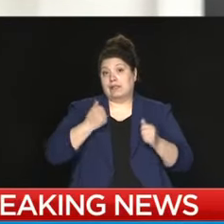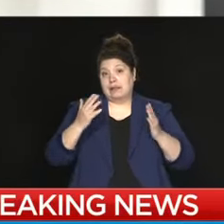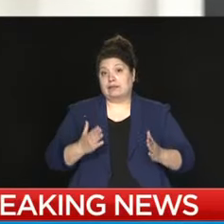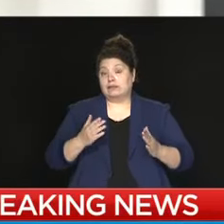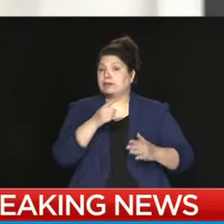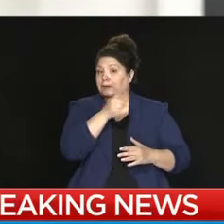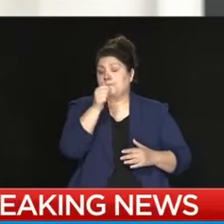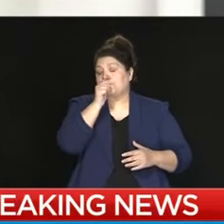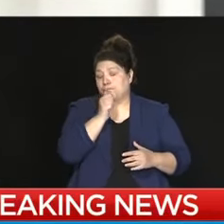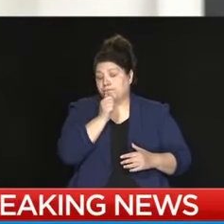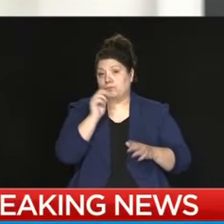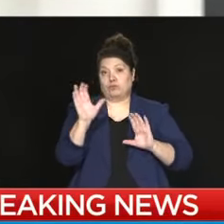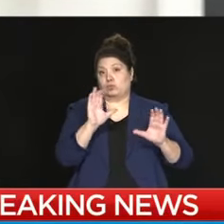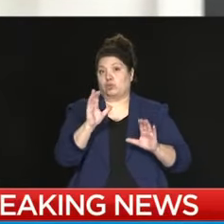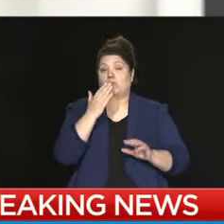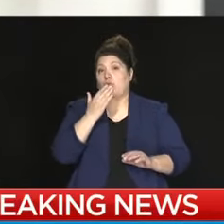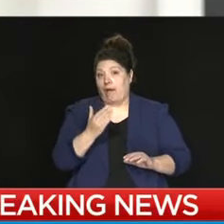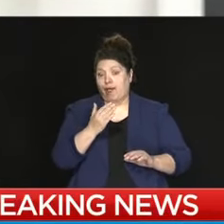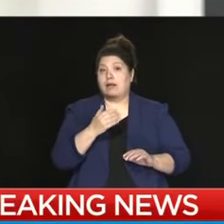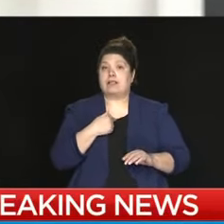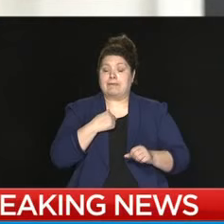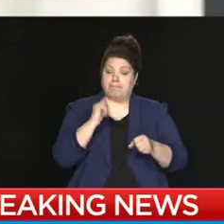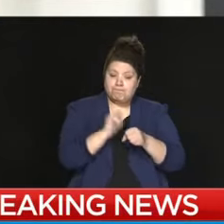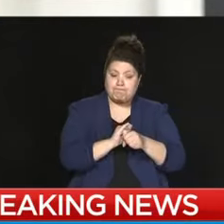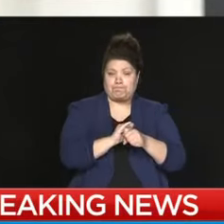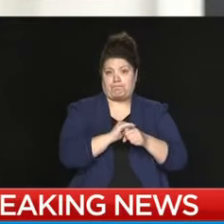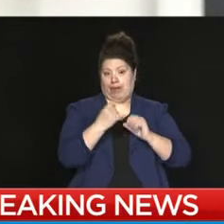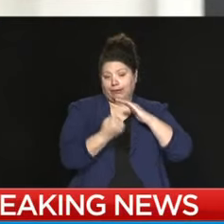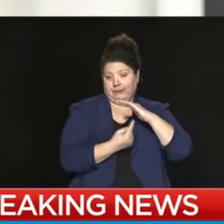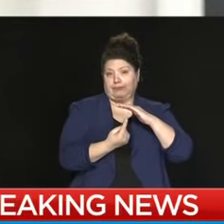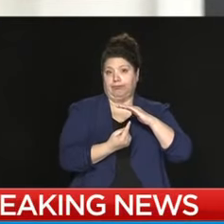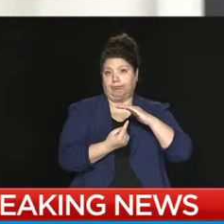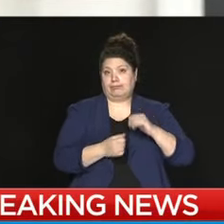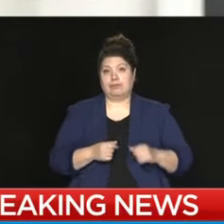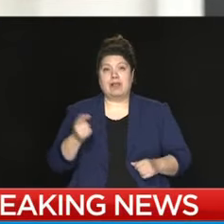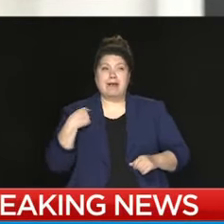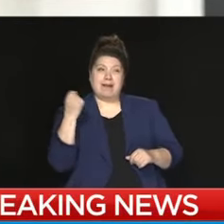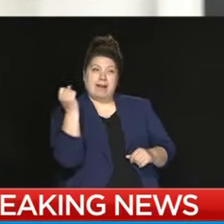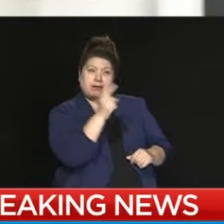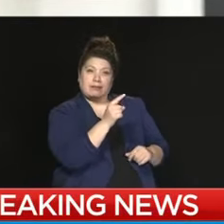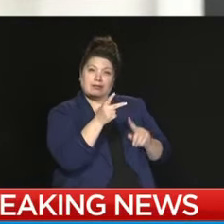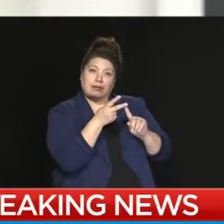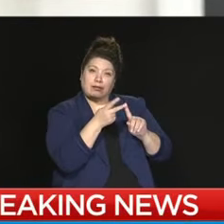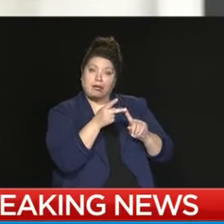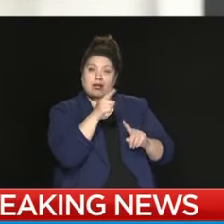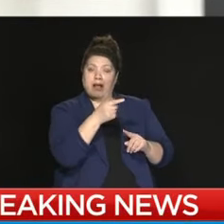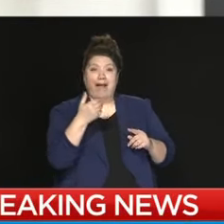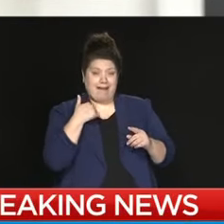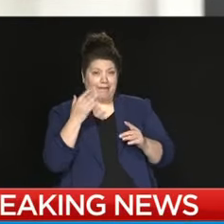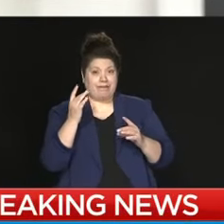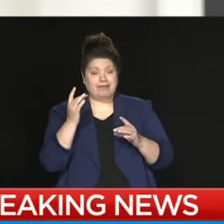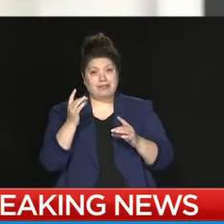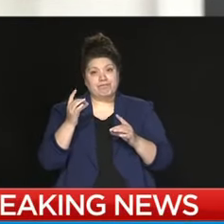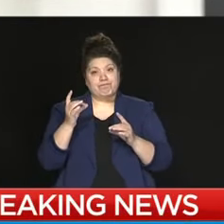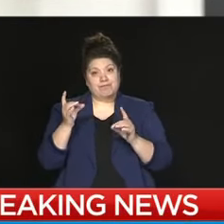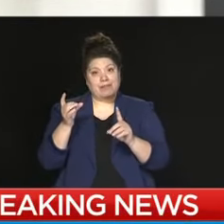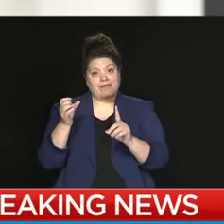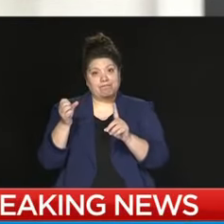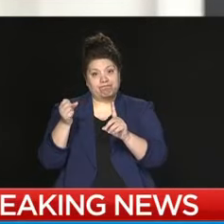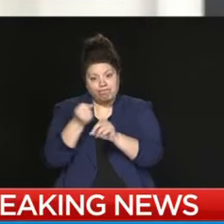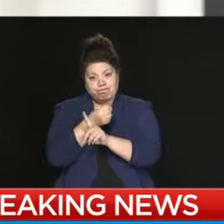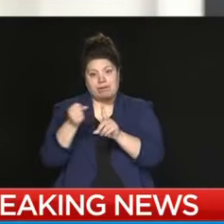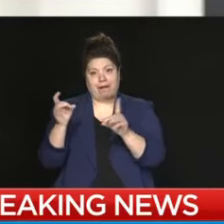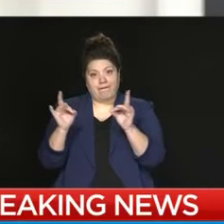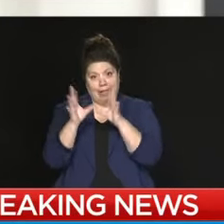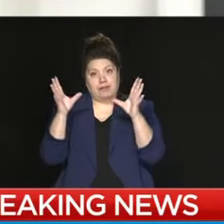well, as you would imagine. And a follow-up question about violence against women in rural areas. This has long been an issue, looking